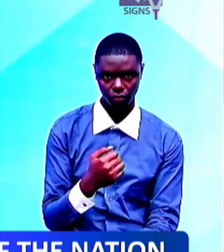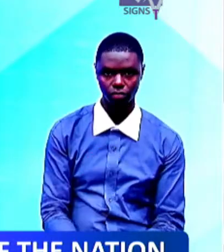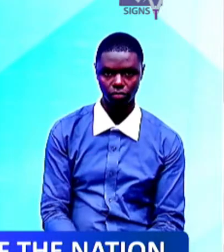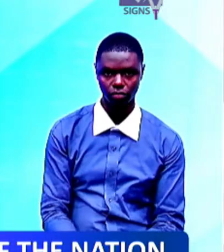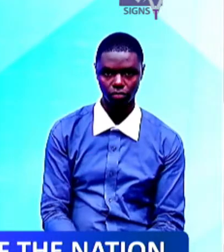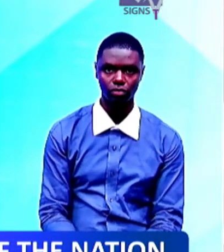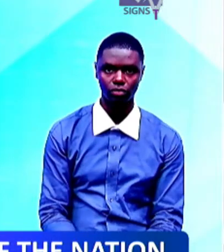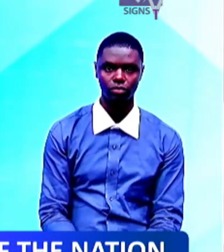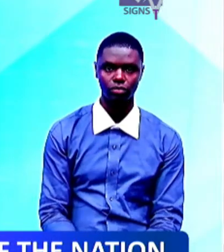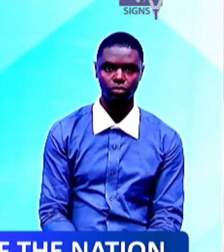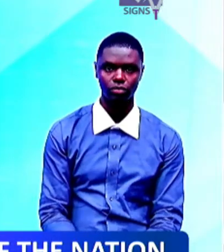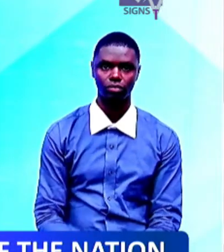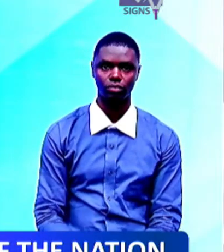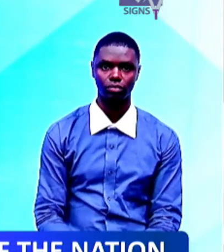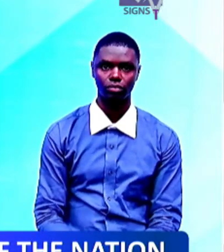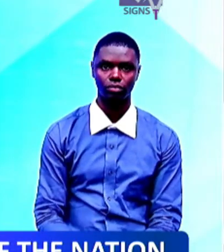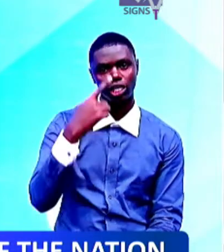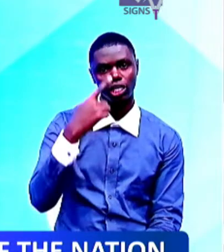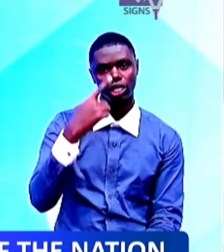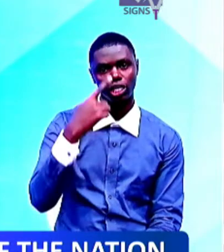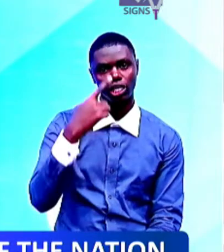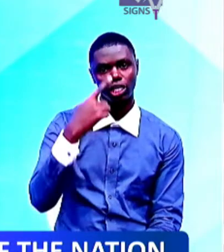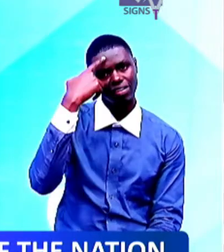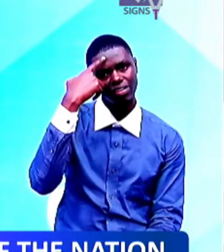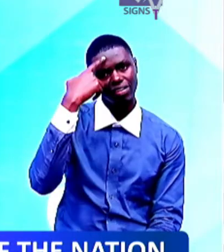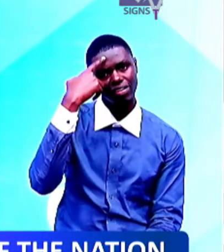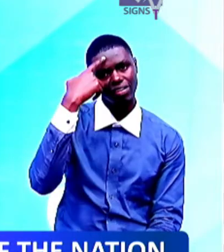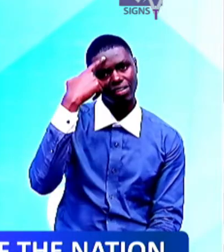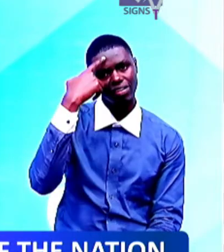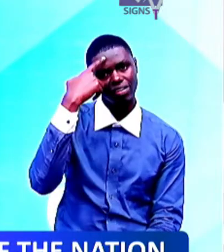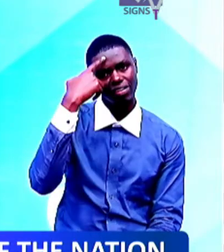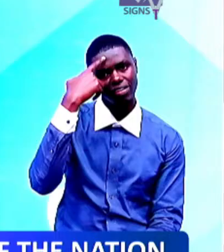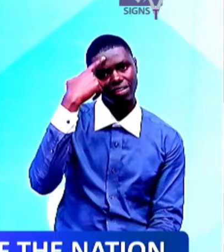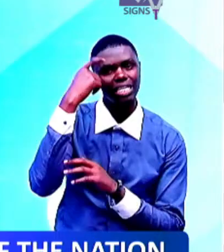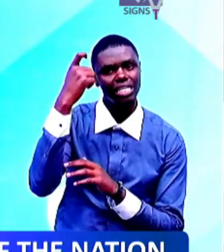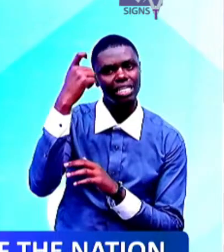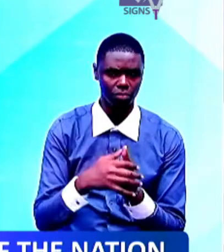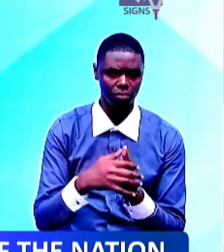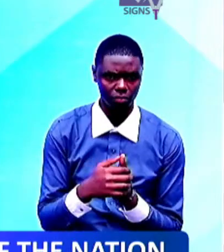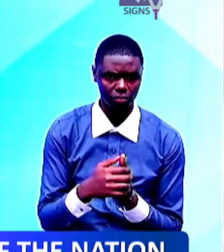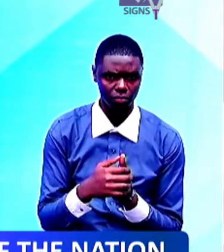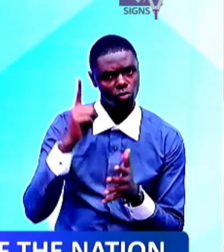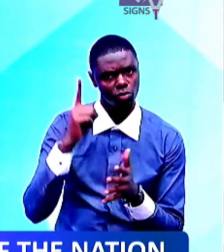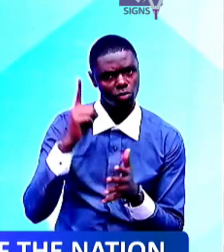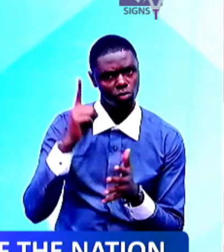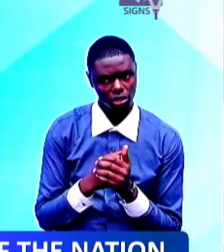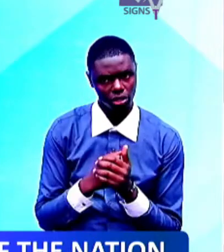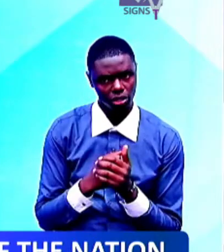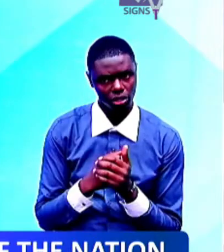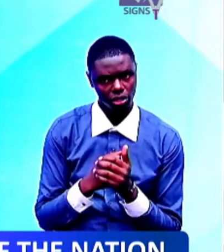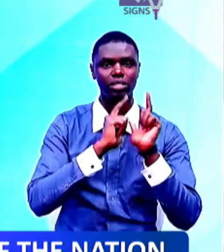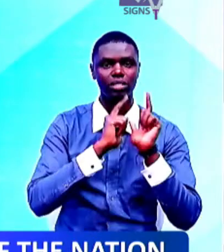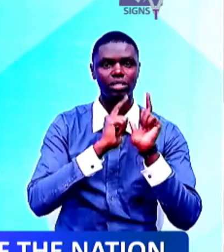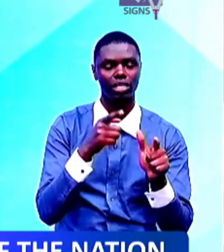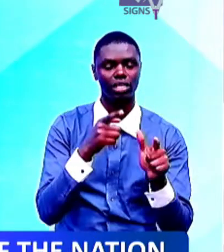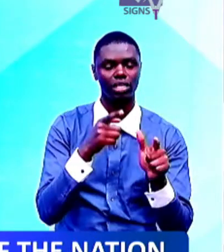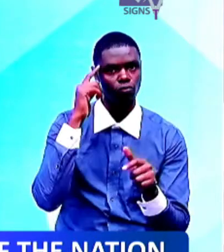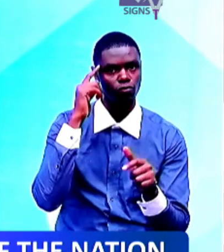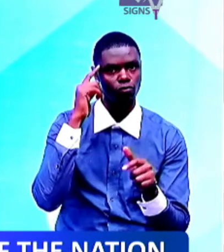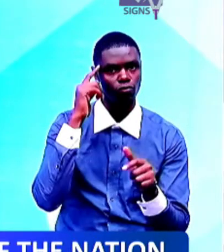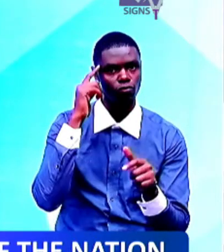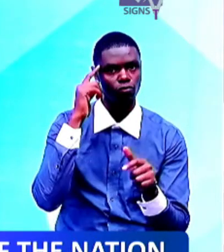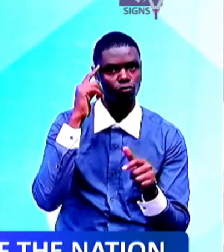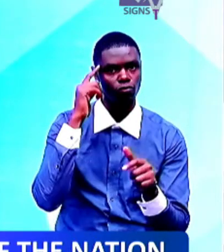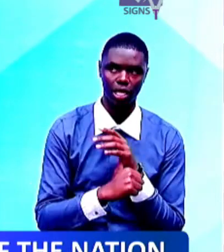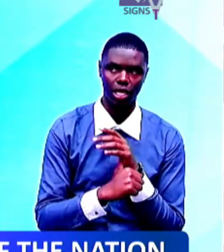system as a country. Do you have a dream for Kenya? Yes, I do have it. What is that dream? The dream is that you are supposed to be rewarded for your hard work, regardless of